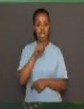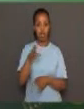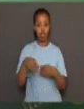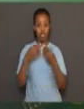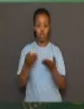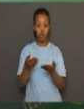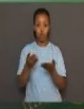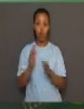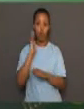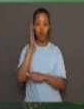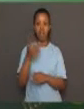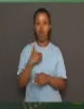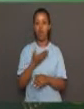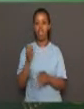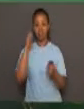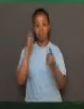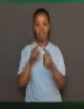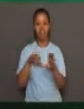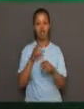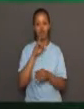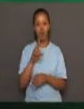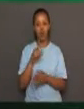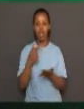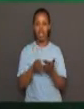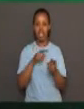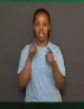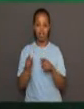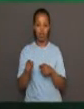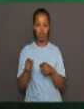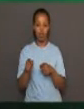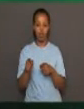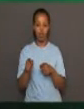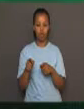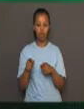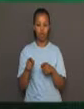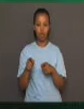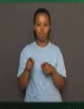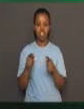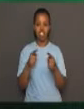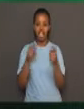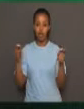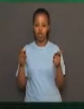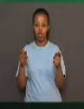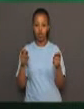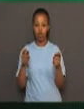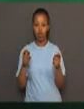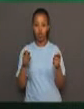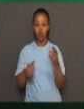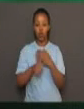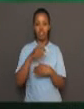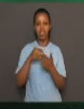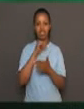the ability to plan ahead. This meant that they could avoid attacks from their